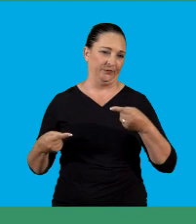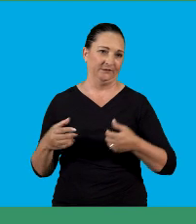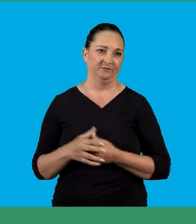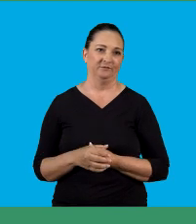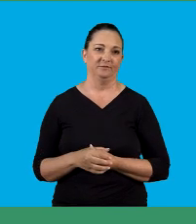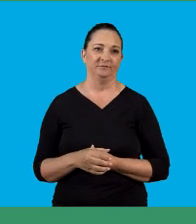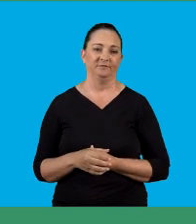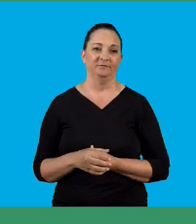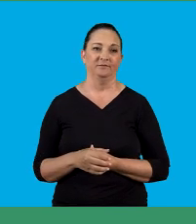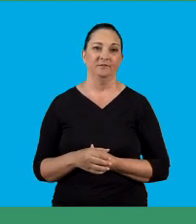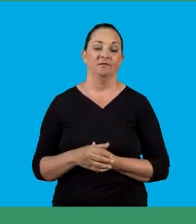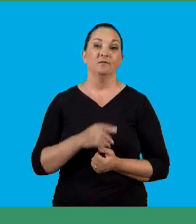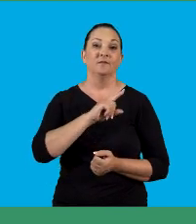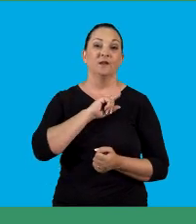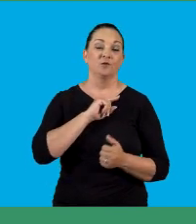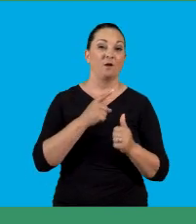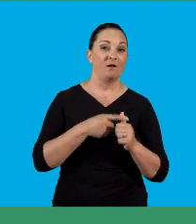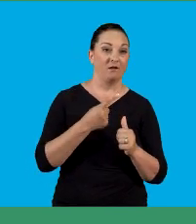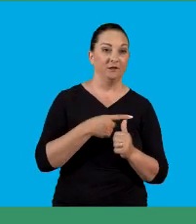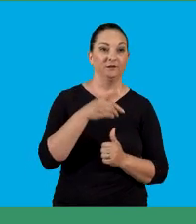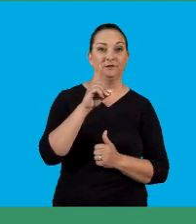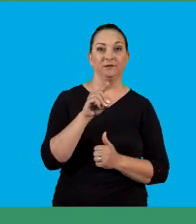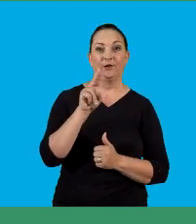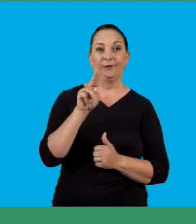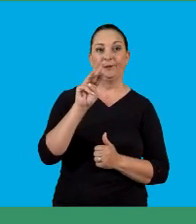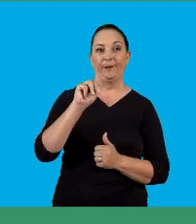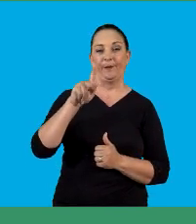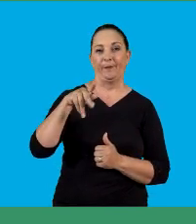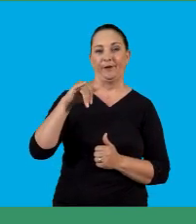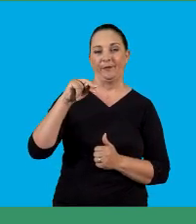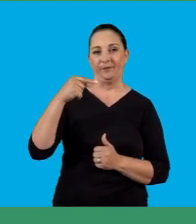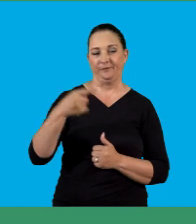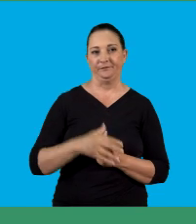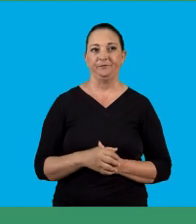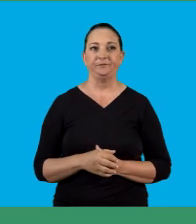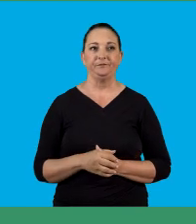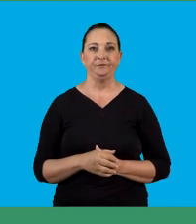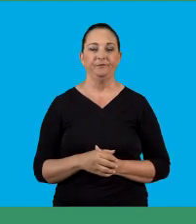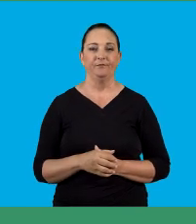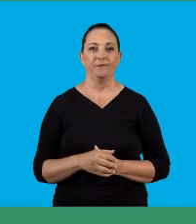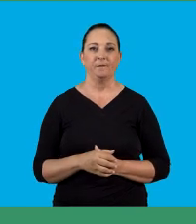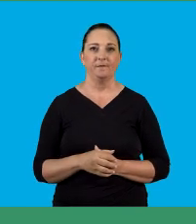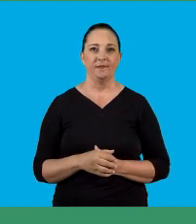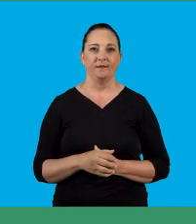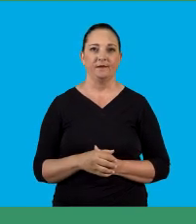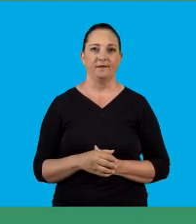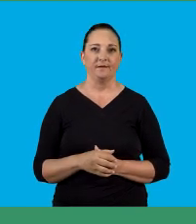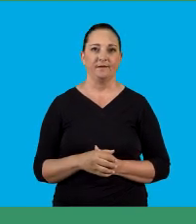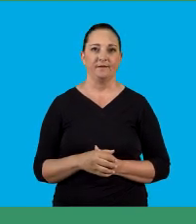the response or the answer for this question is dumping. Let's move on to the next question.